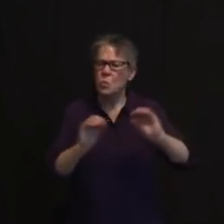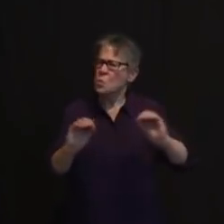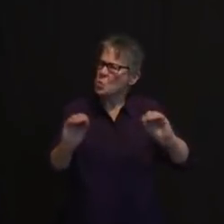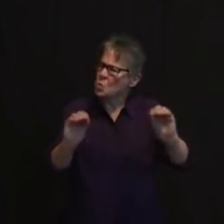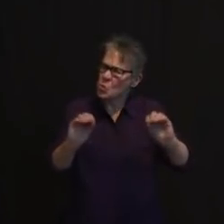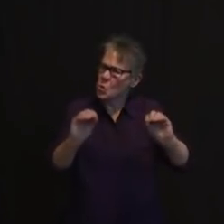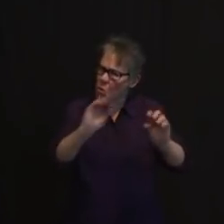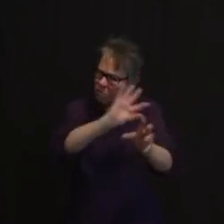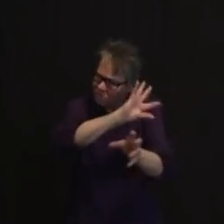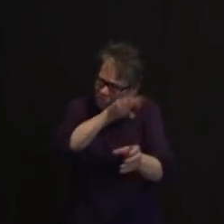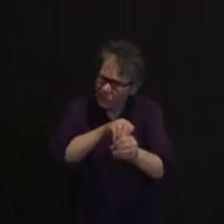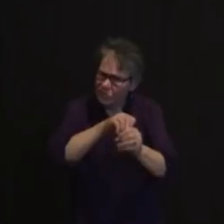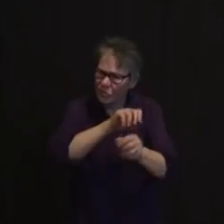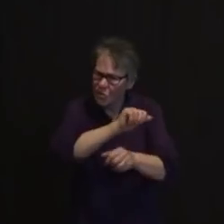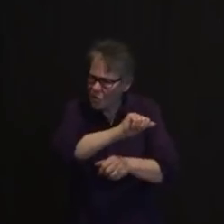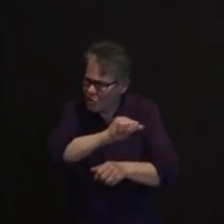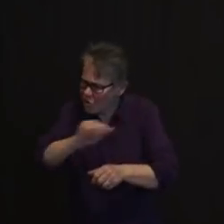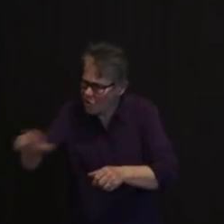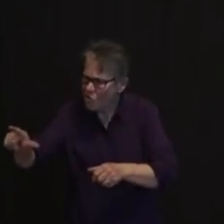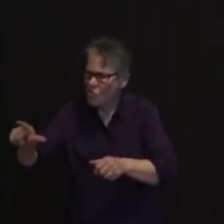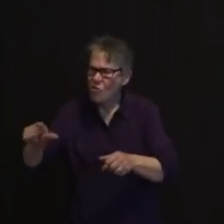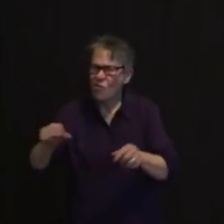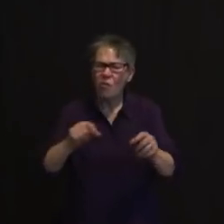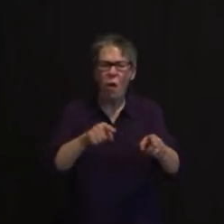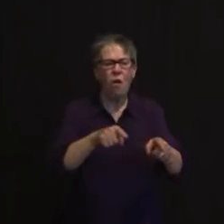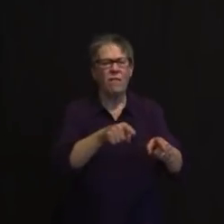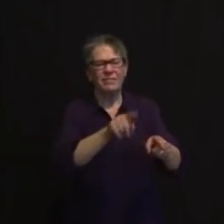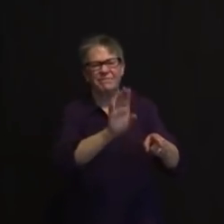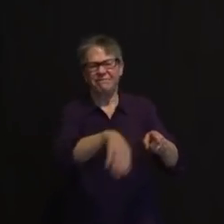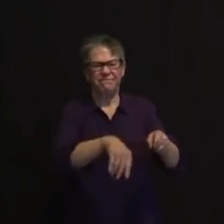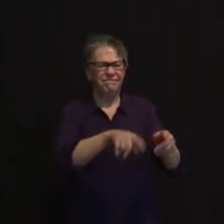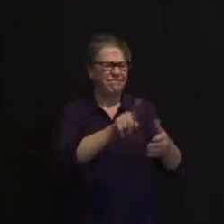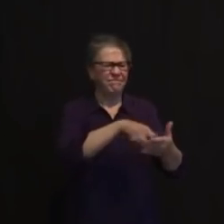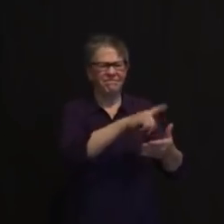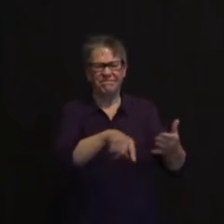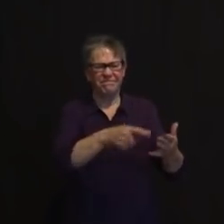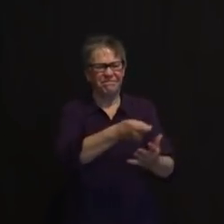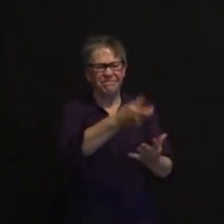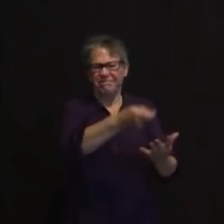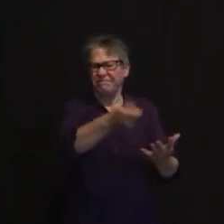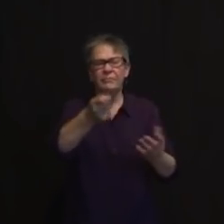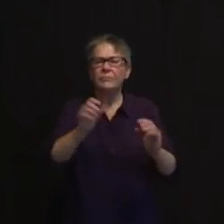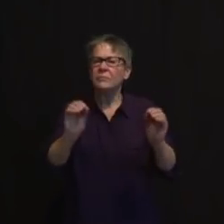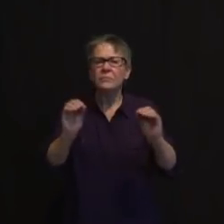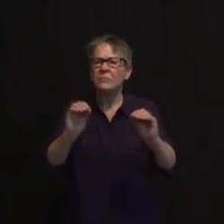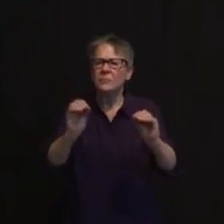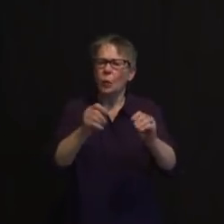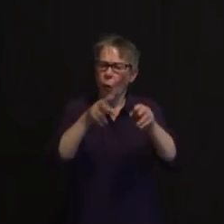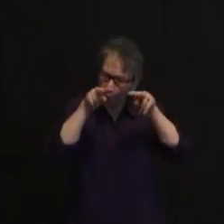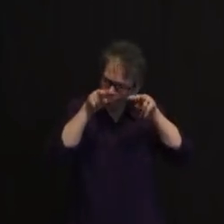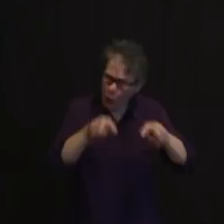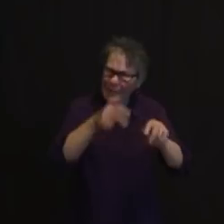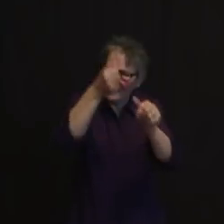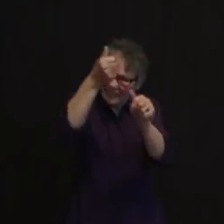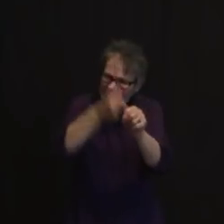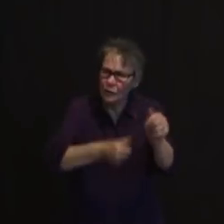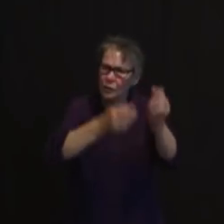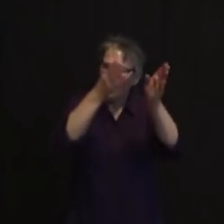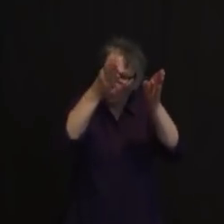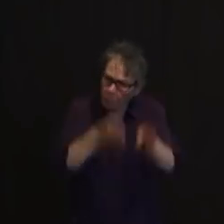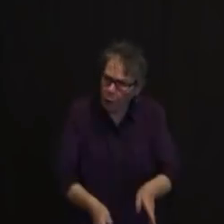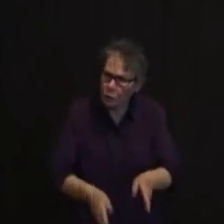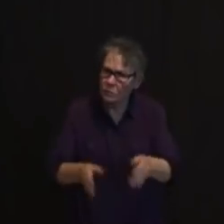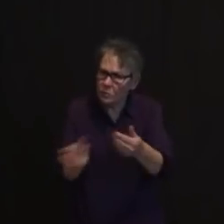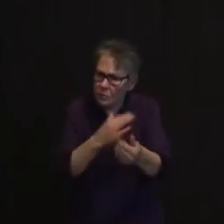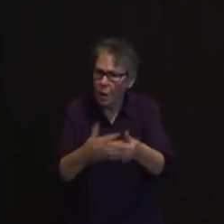a person's worth based on the presence or absence of disabilities or other factors.